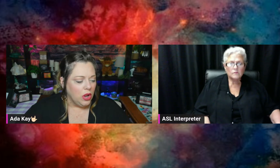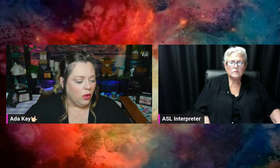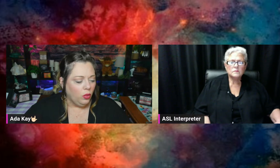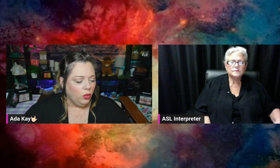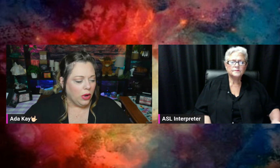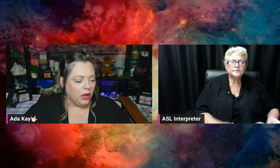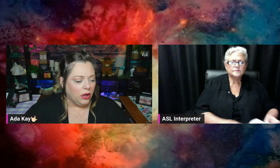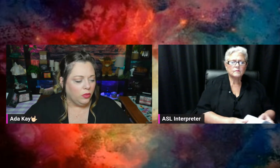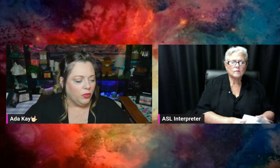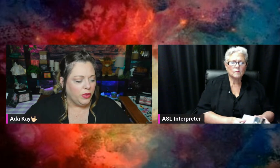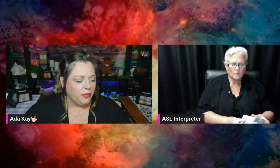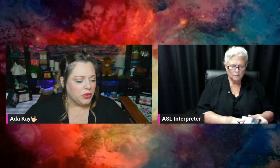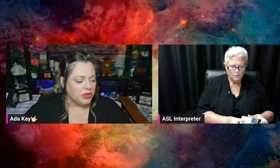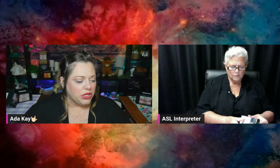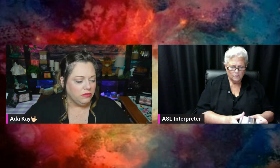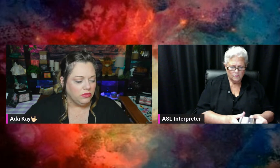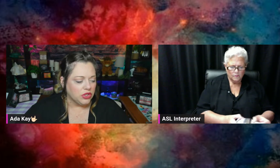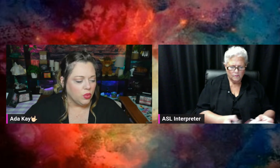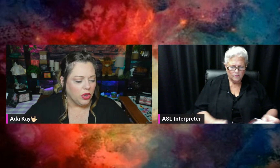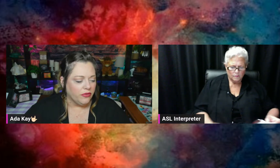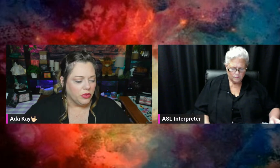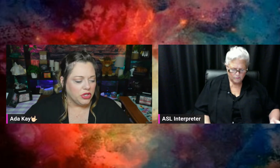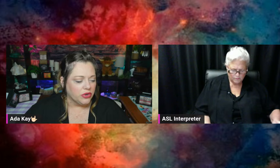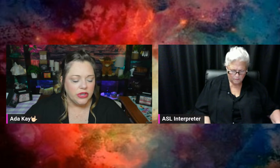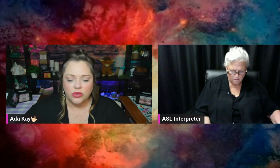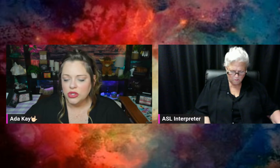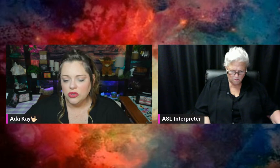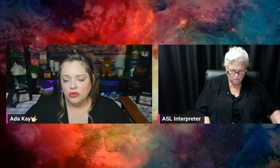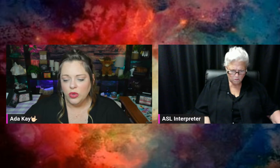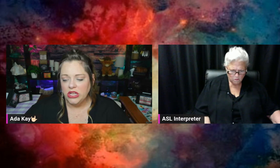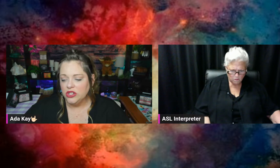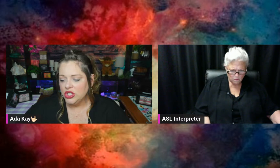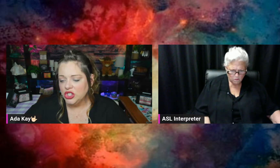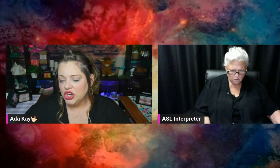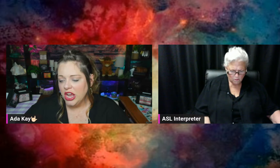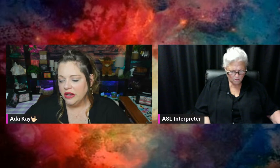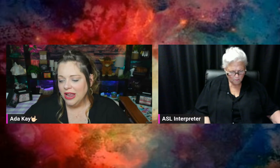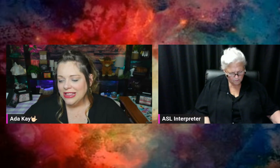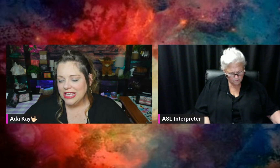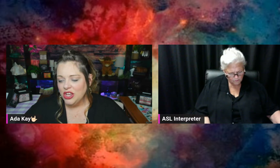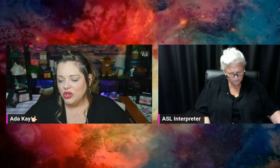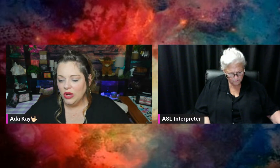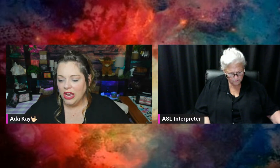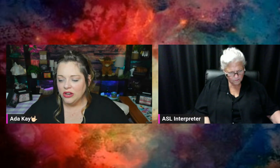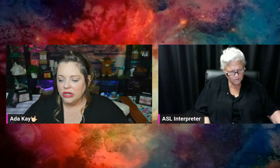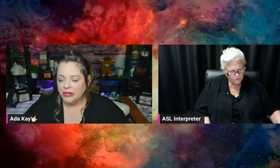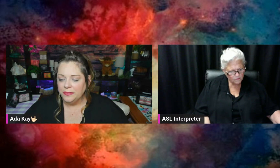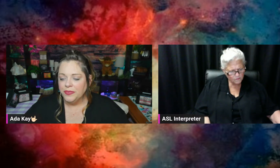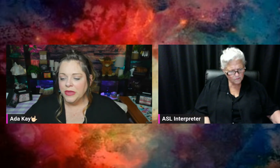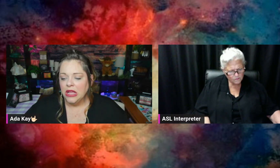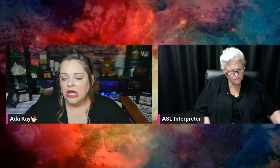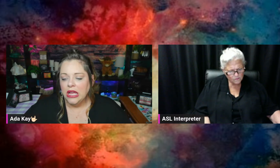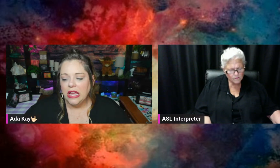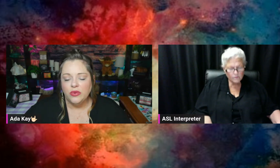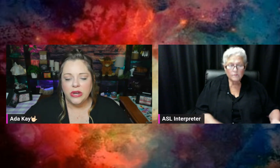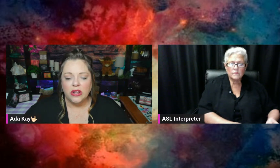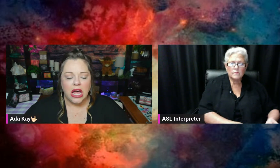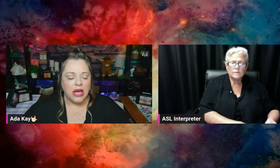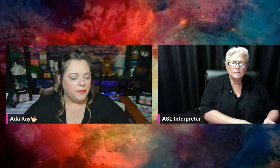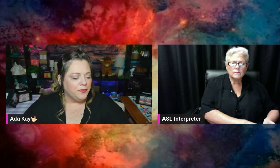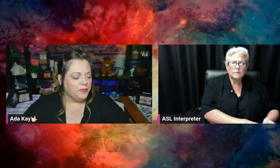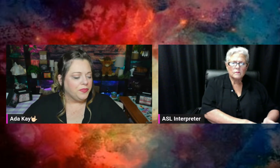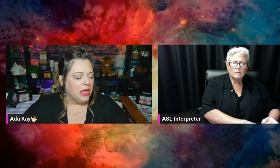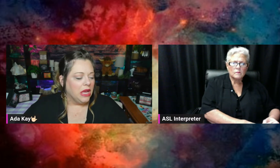also will be posting just whatever materials we can chit chat. Thank you, Andrea.